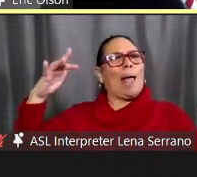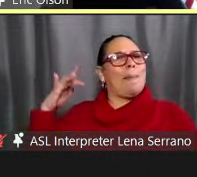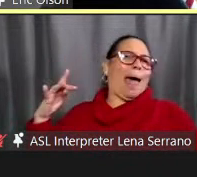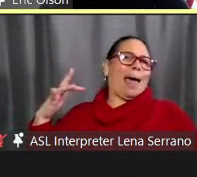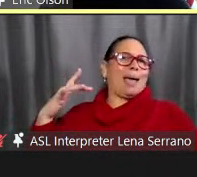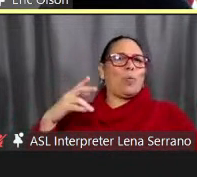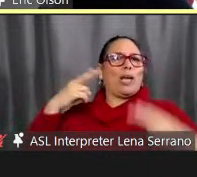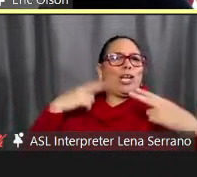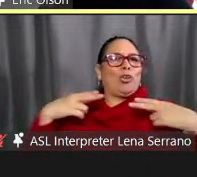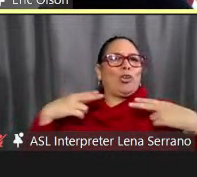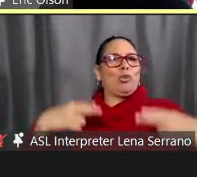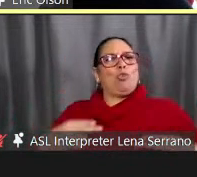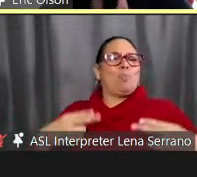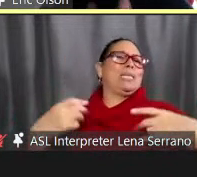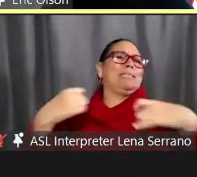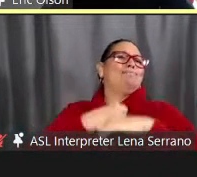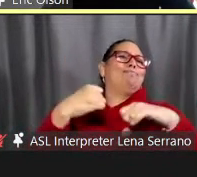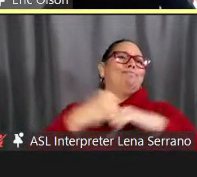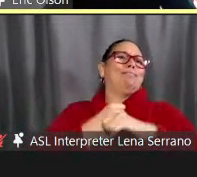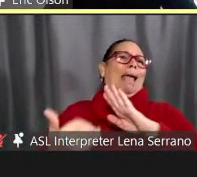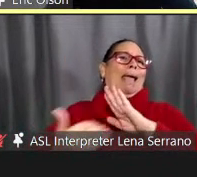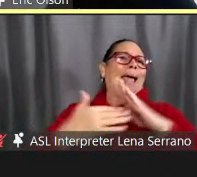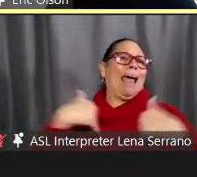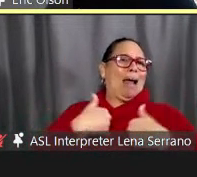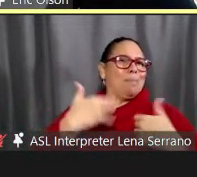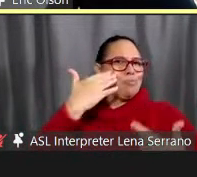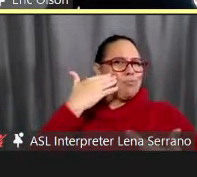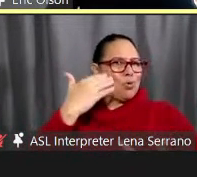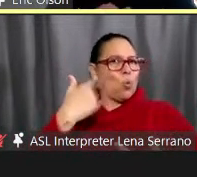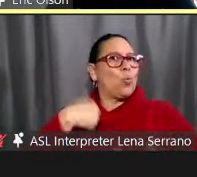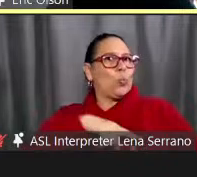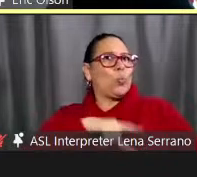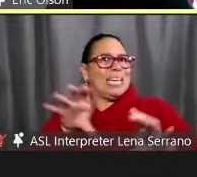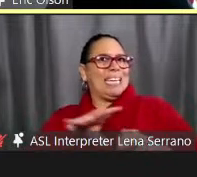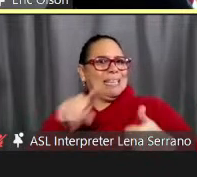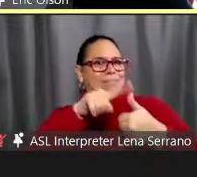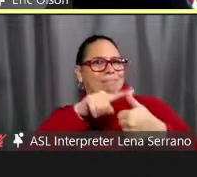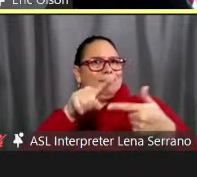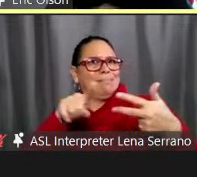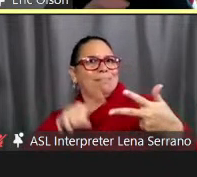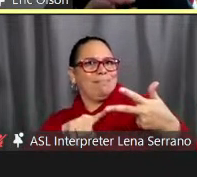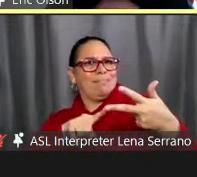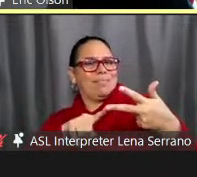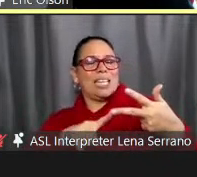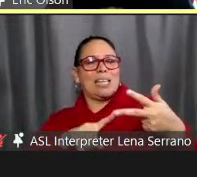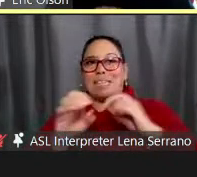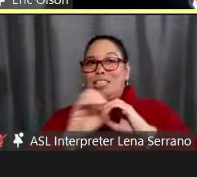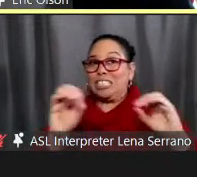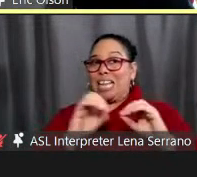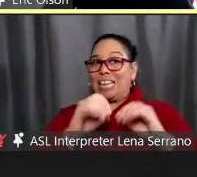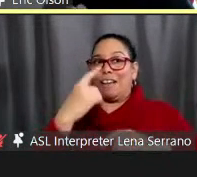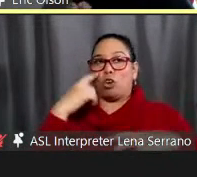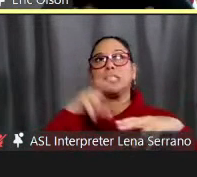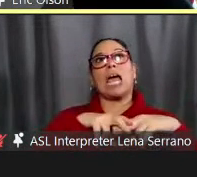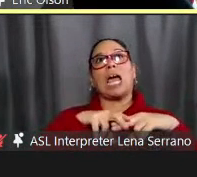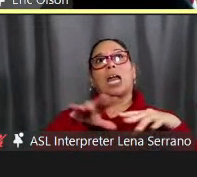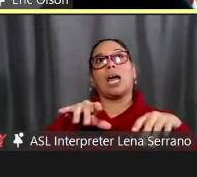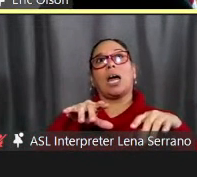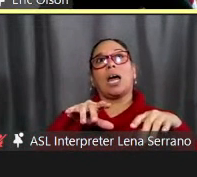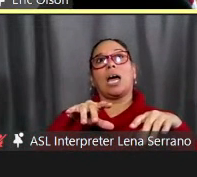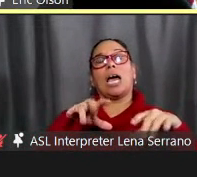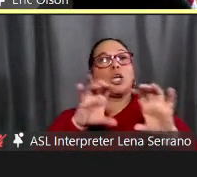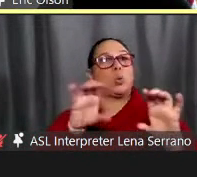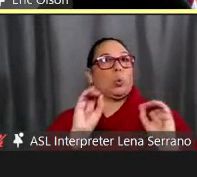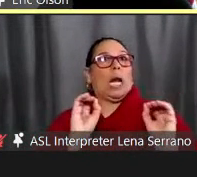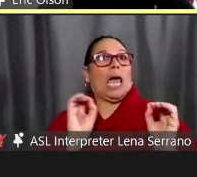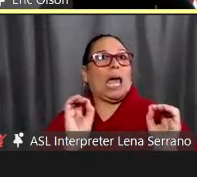lunch out of us. We did one of these three things. But you'll notice that there's no section for sit there and remain and do nothing like